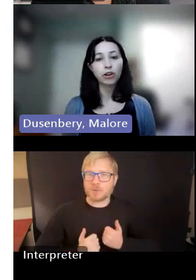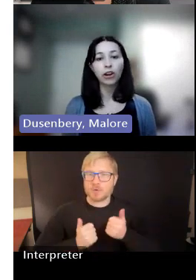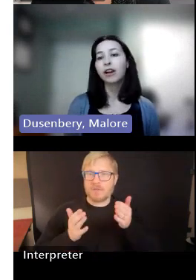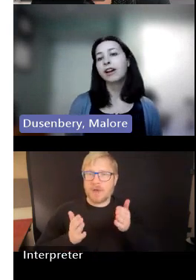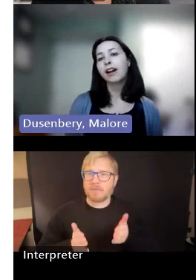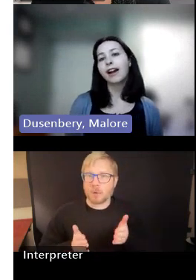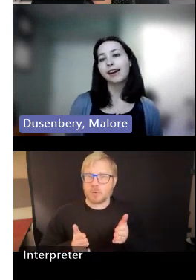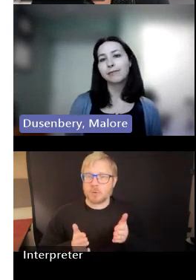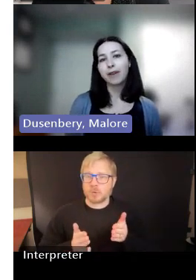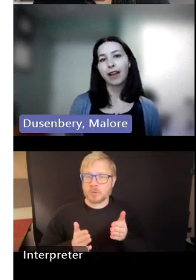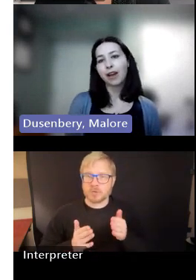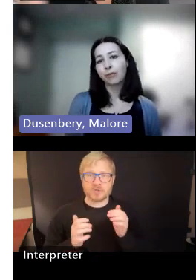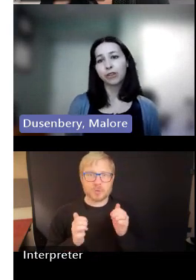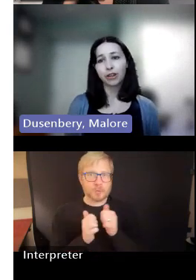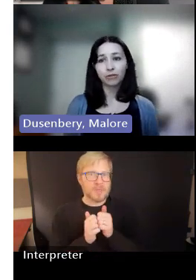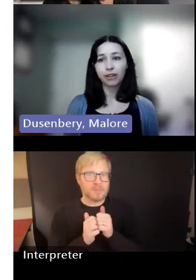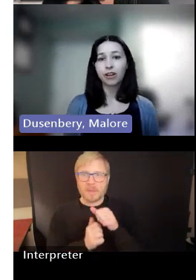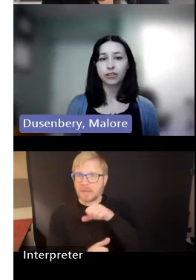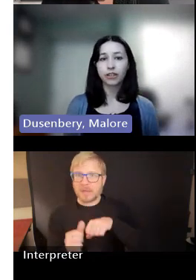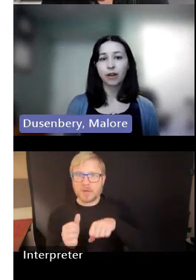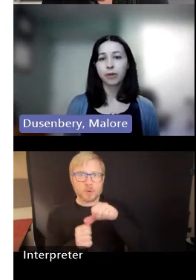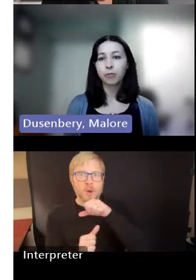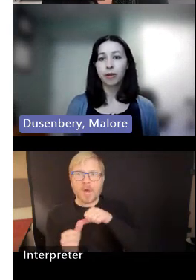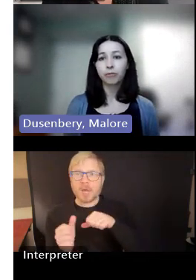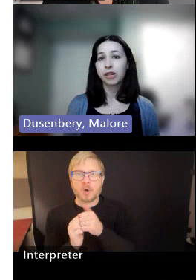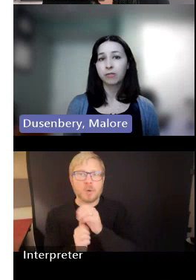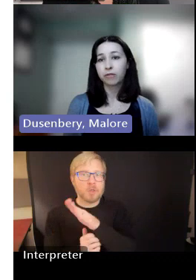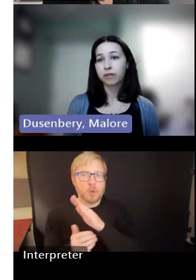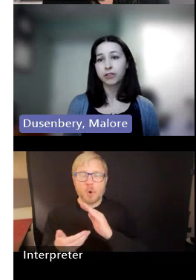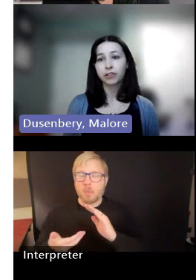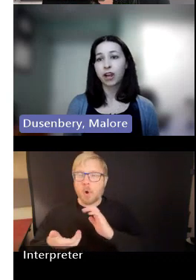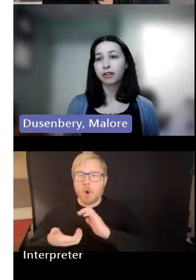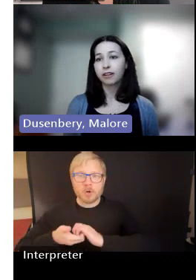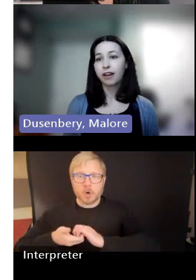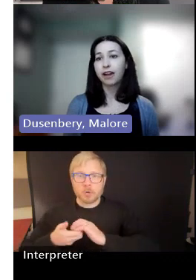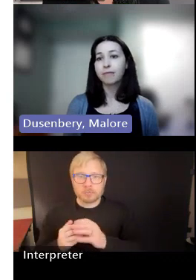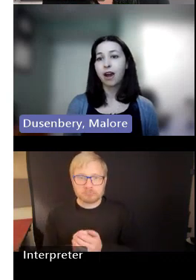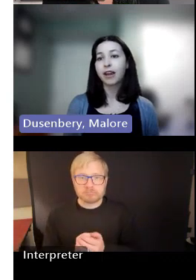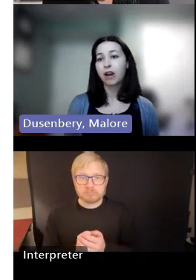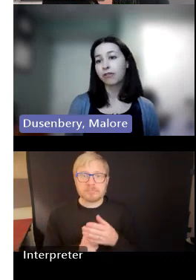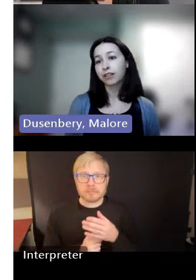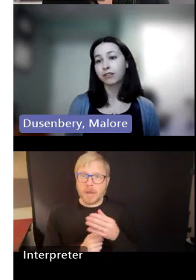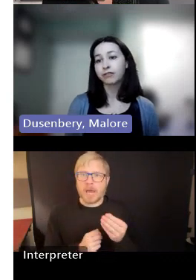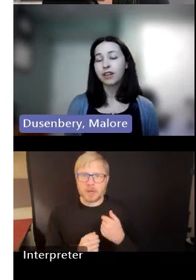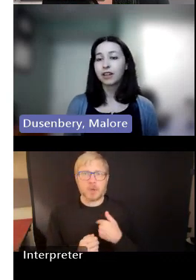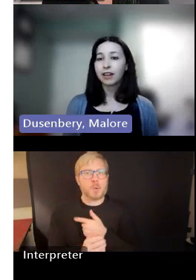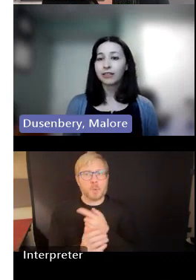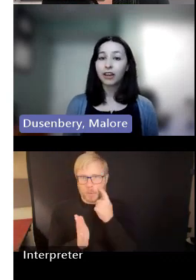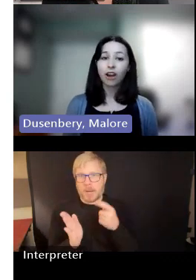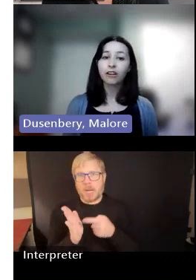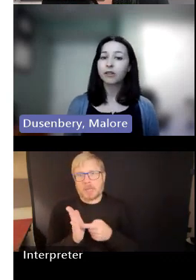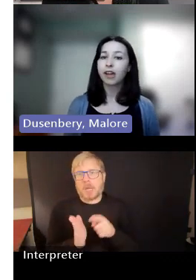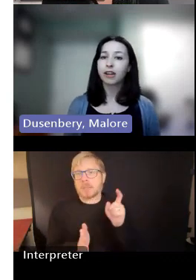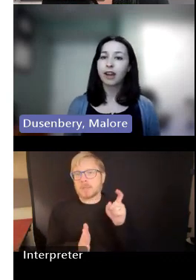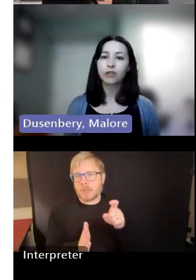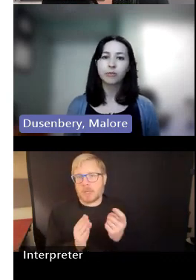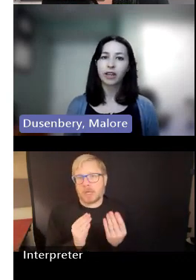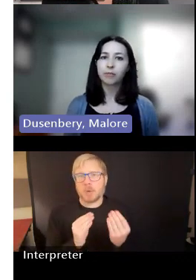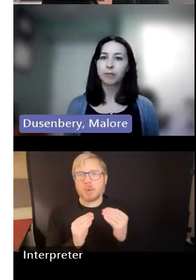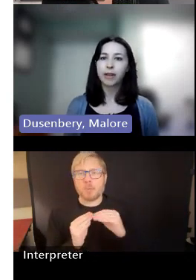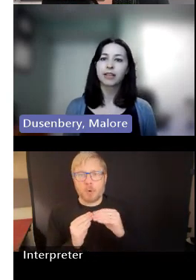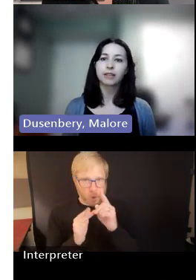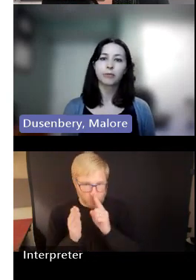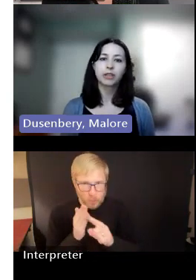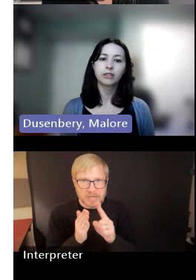with their partner, and that, acknowledging that we need more research on how effective they are and how they're